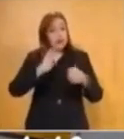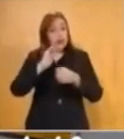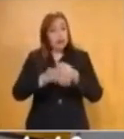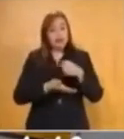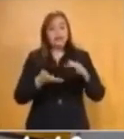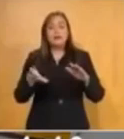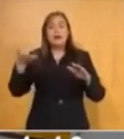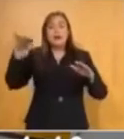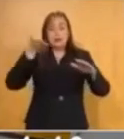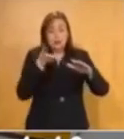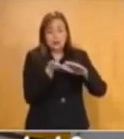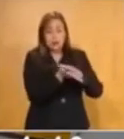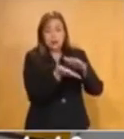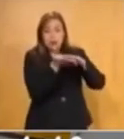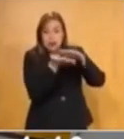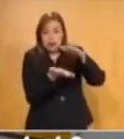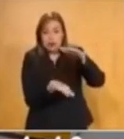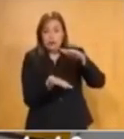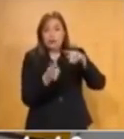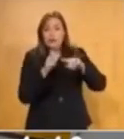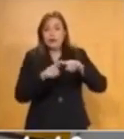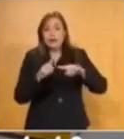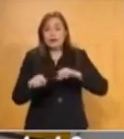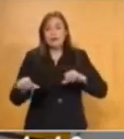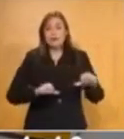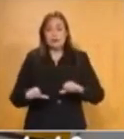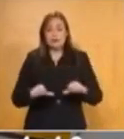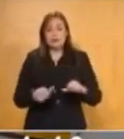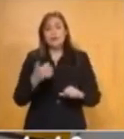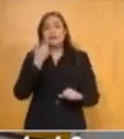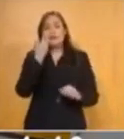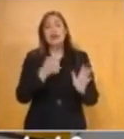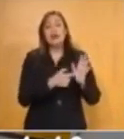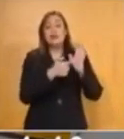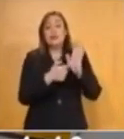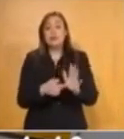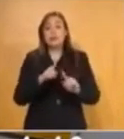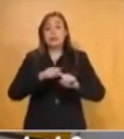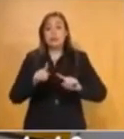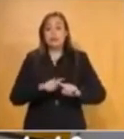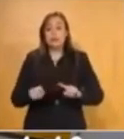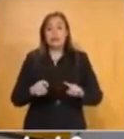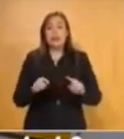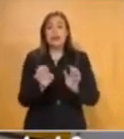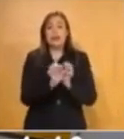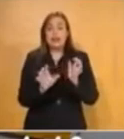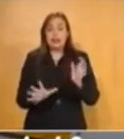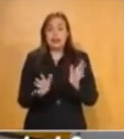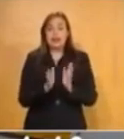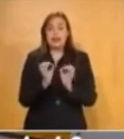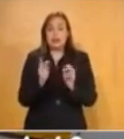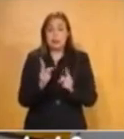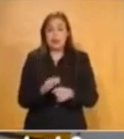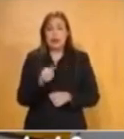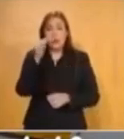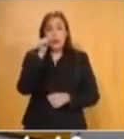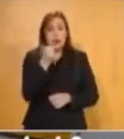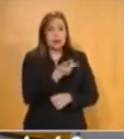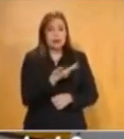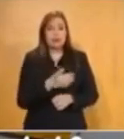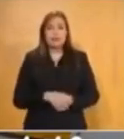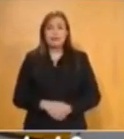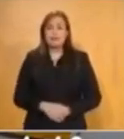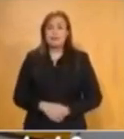o carpeta de experiencias. I'm going to show you some examples. Pay attention, please. In the screen I have one